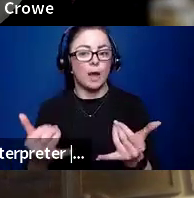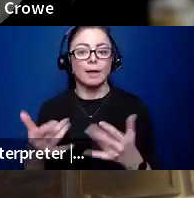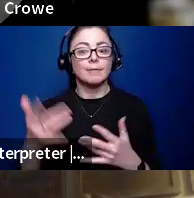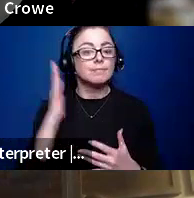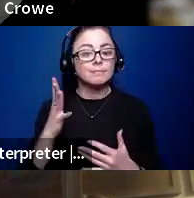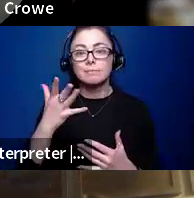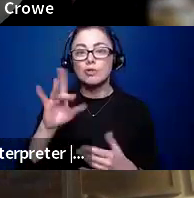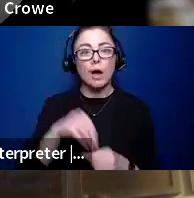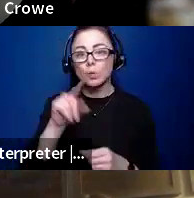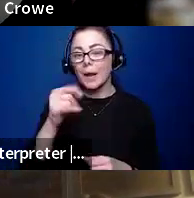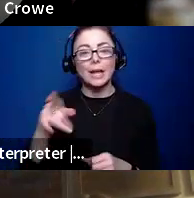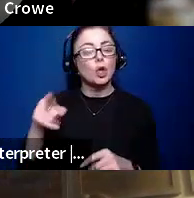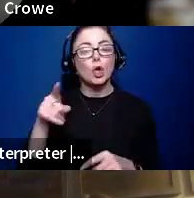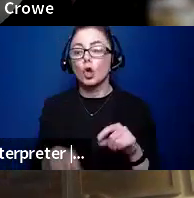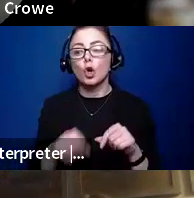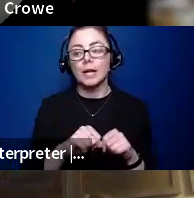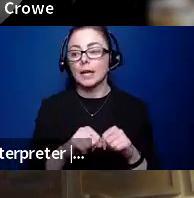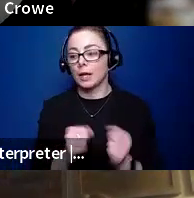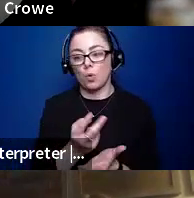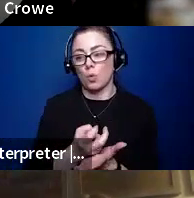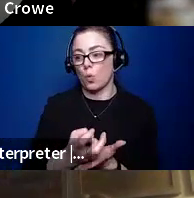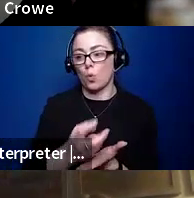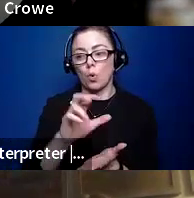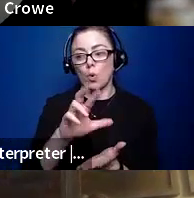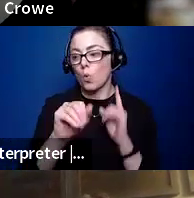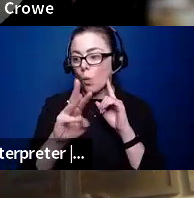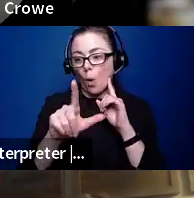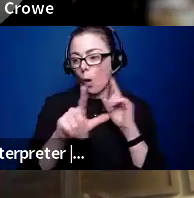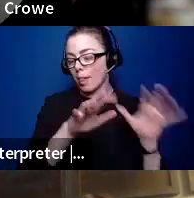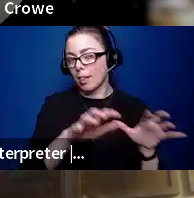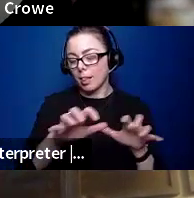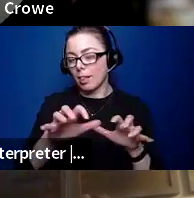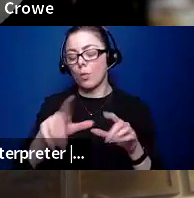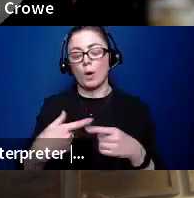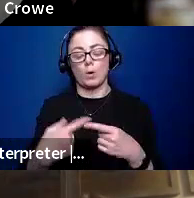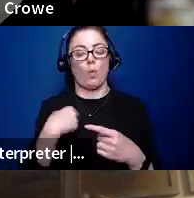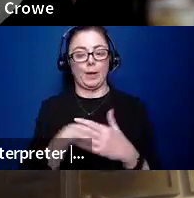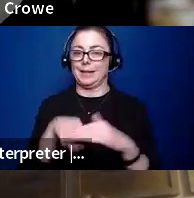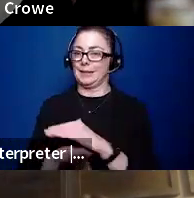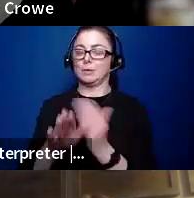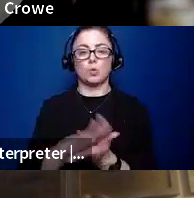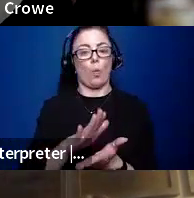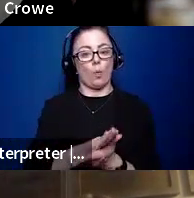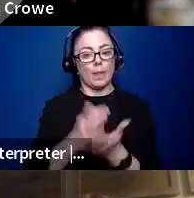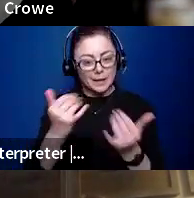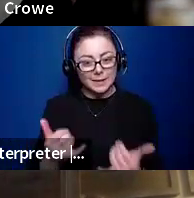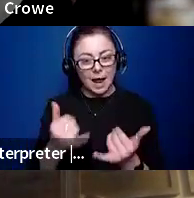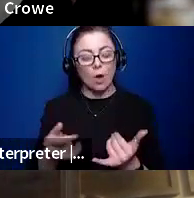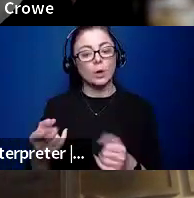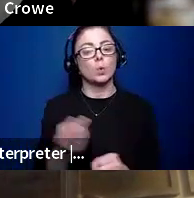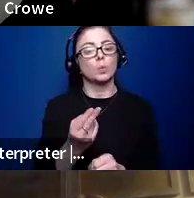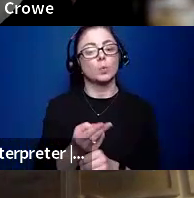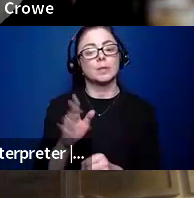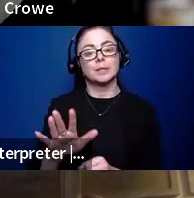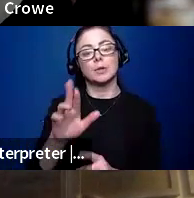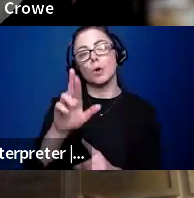in 2018 when we started the Iowa school system to a child who uses its reverse walker to